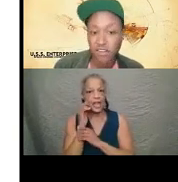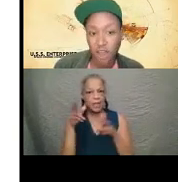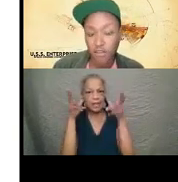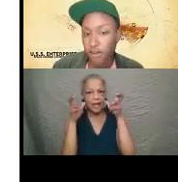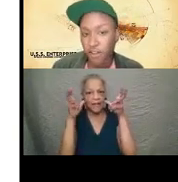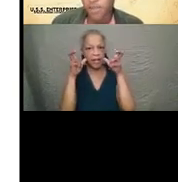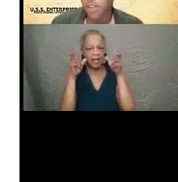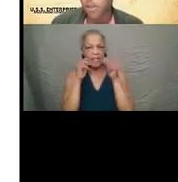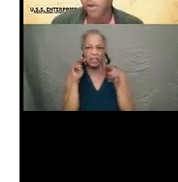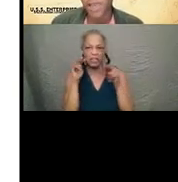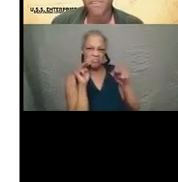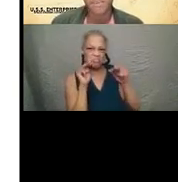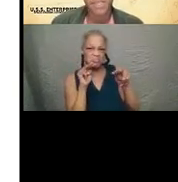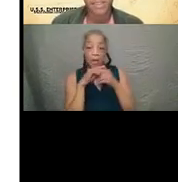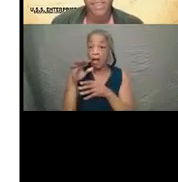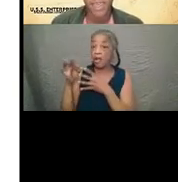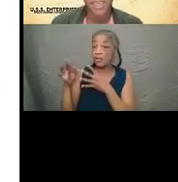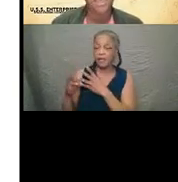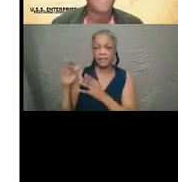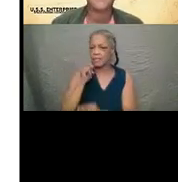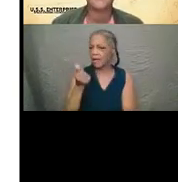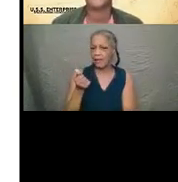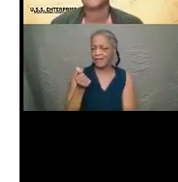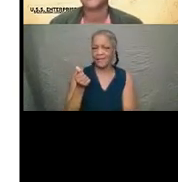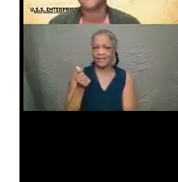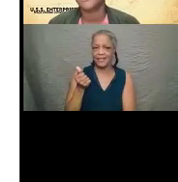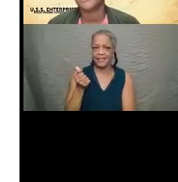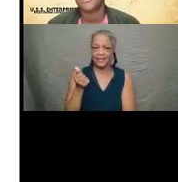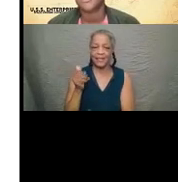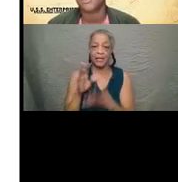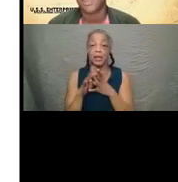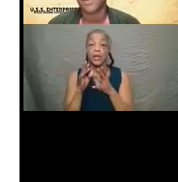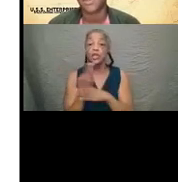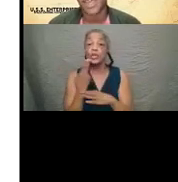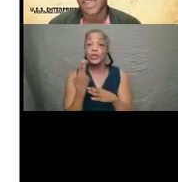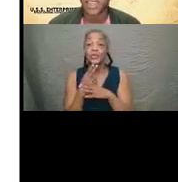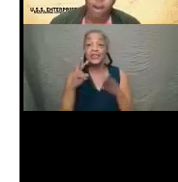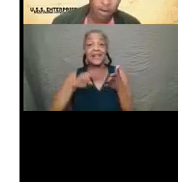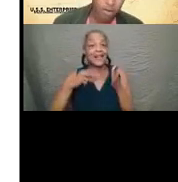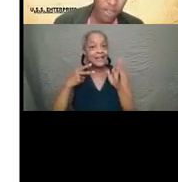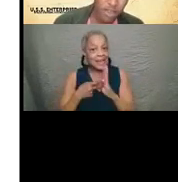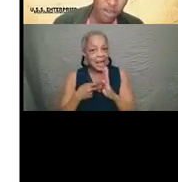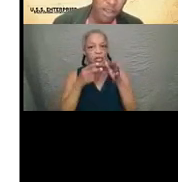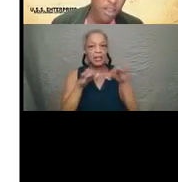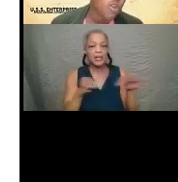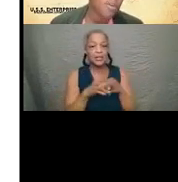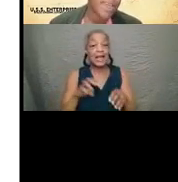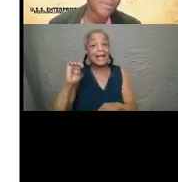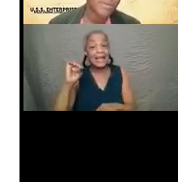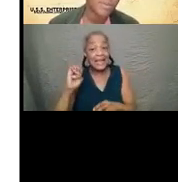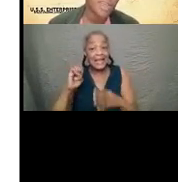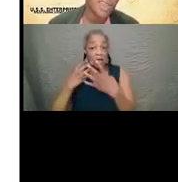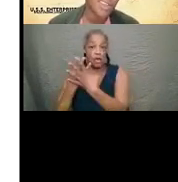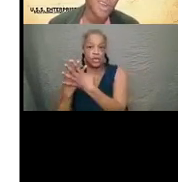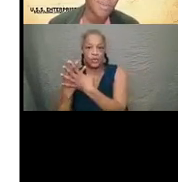not an alternative, and you don't have to speak to that. By consistently using intentional language like e-carceration, you're